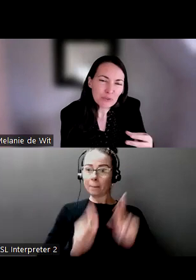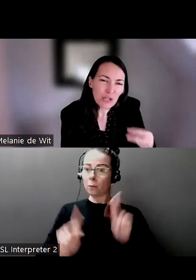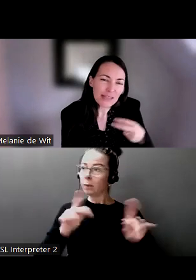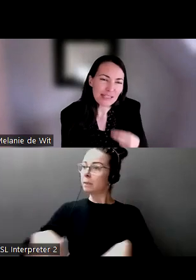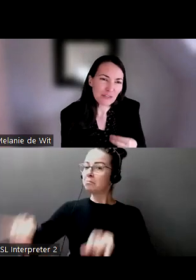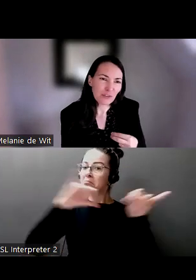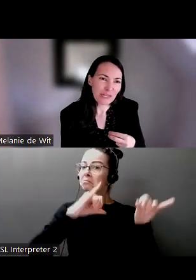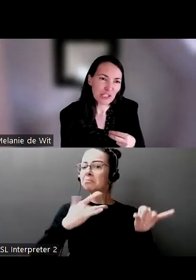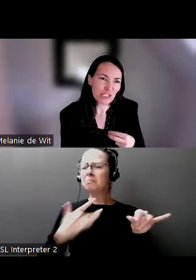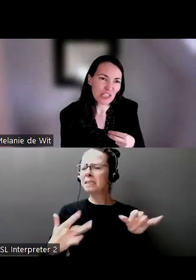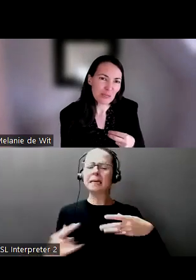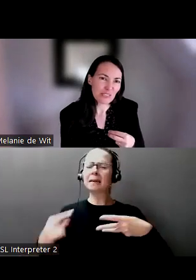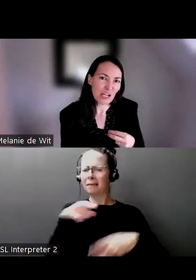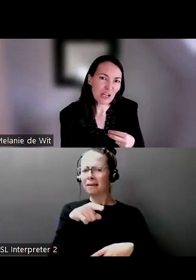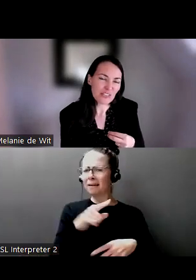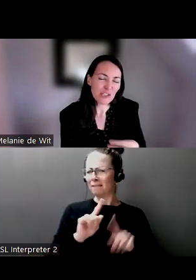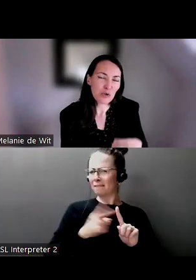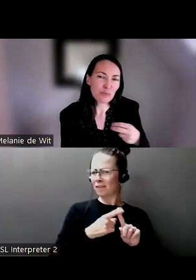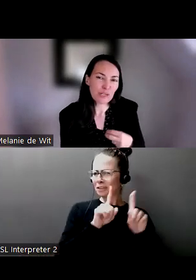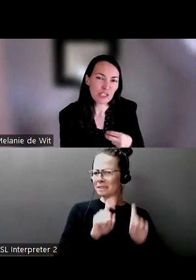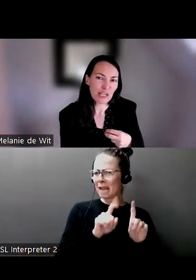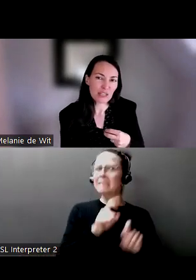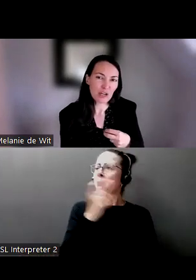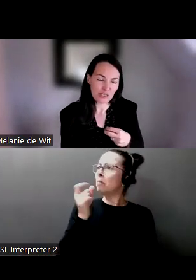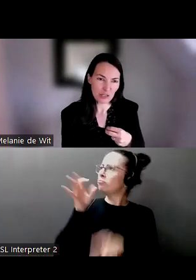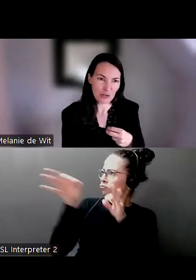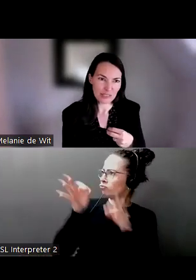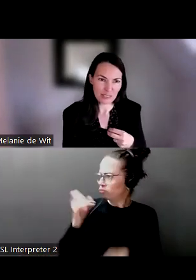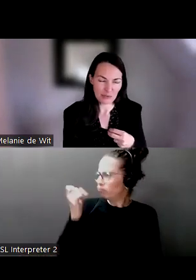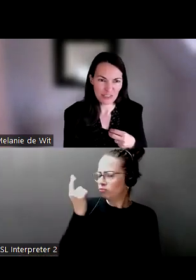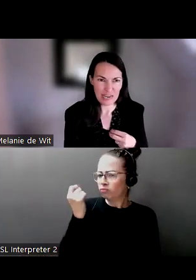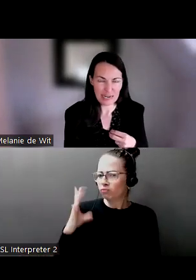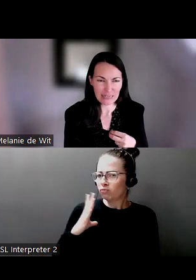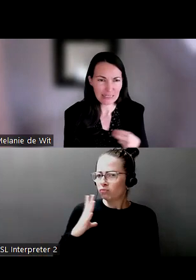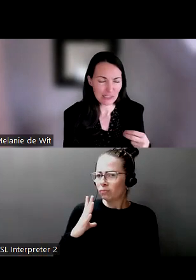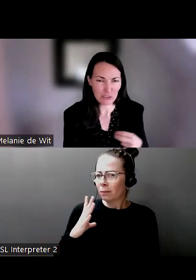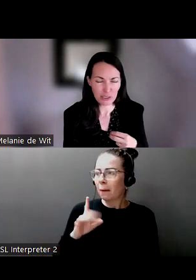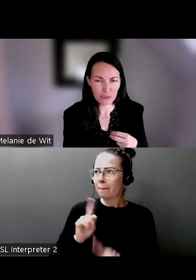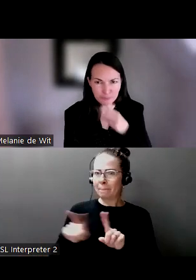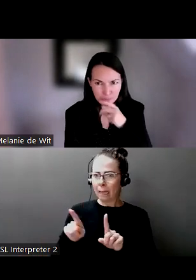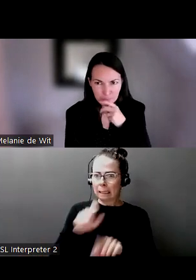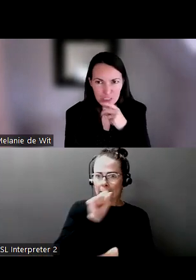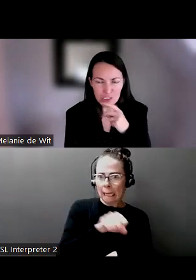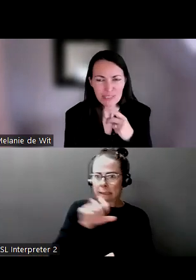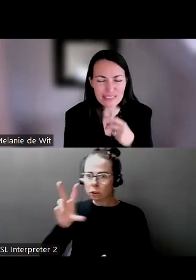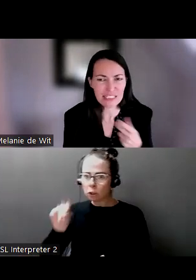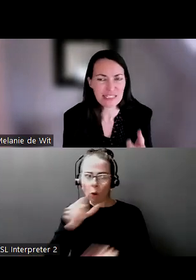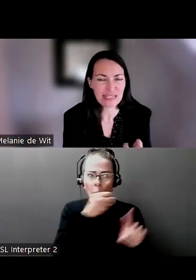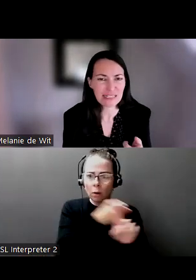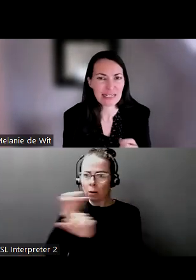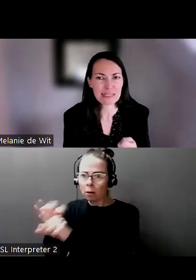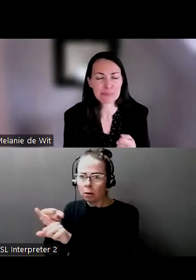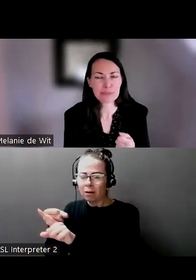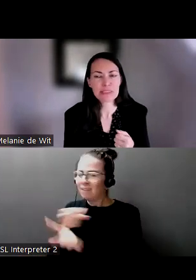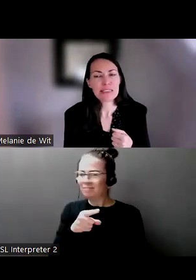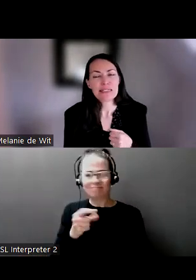can't apply the information to themselves. They don't appreciate the consequences of saying yes or no. So let's just take